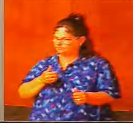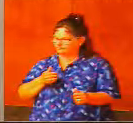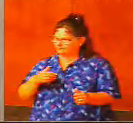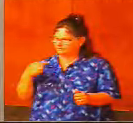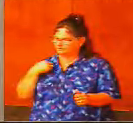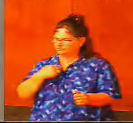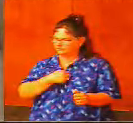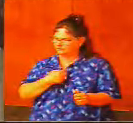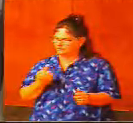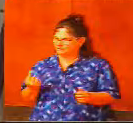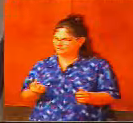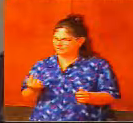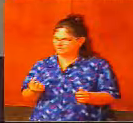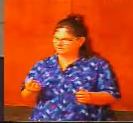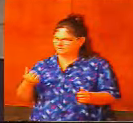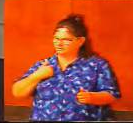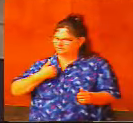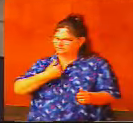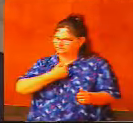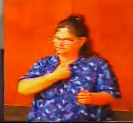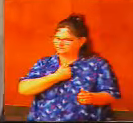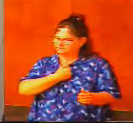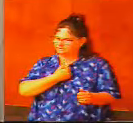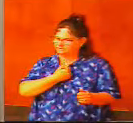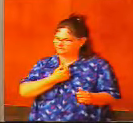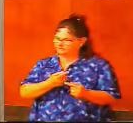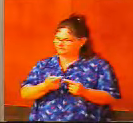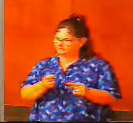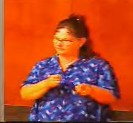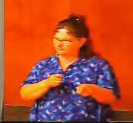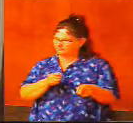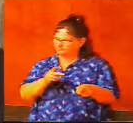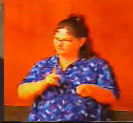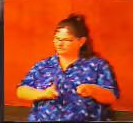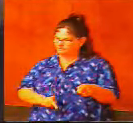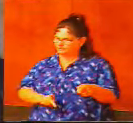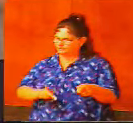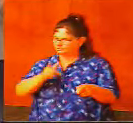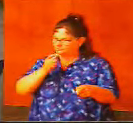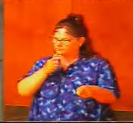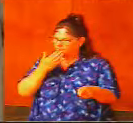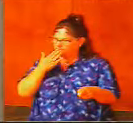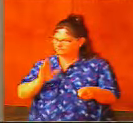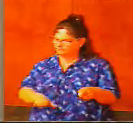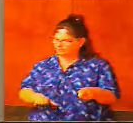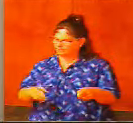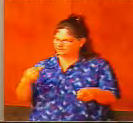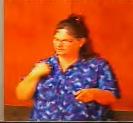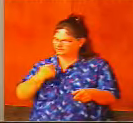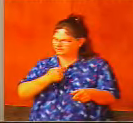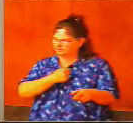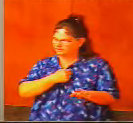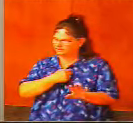We isolate ourselves from the person who has mistreated us.